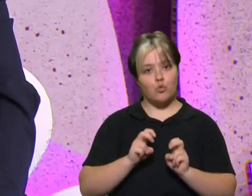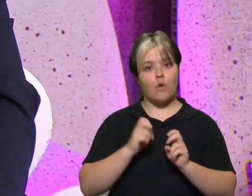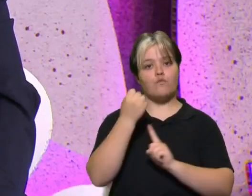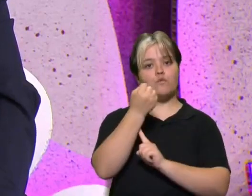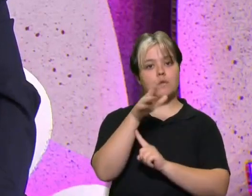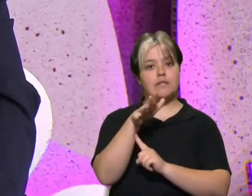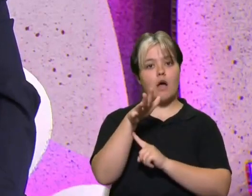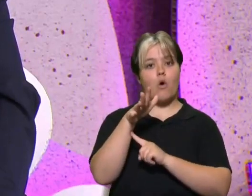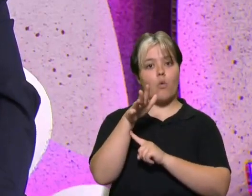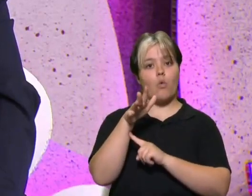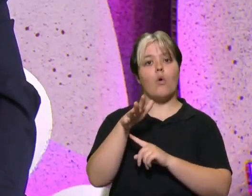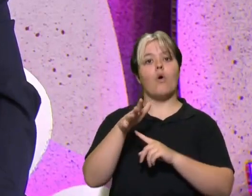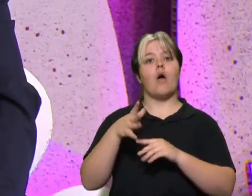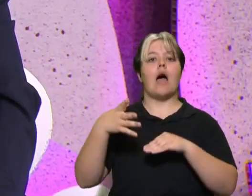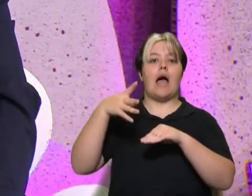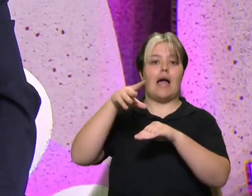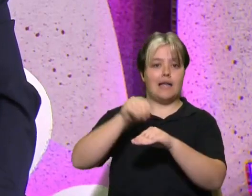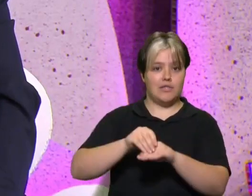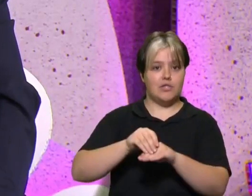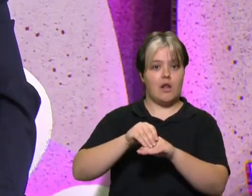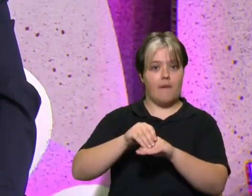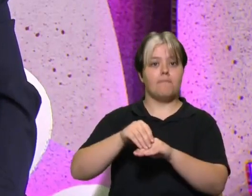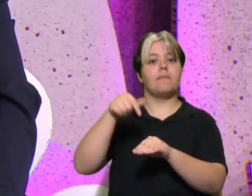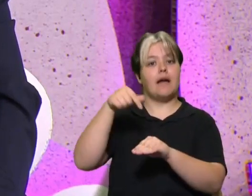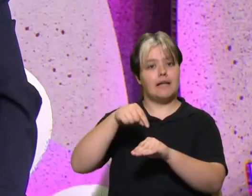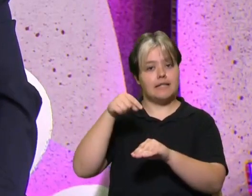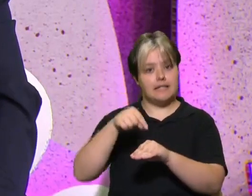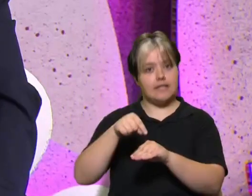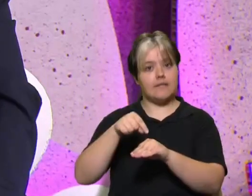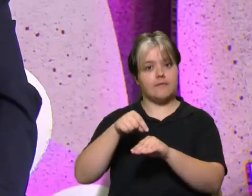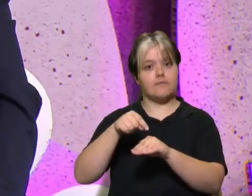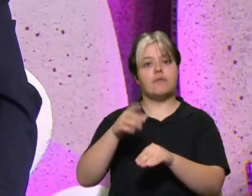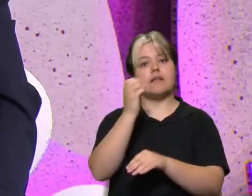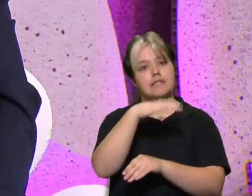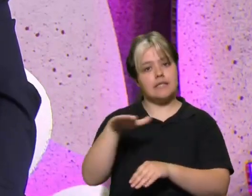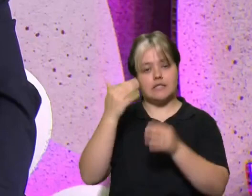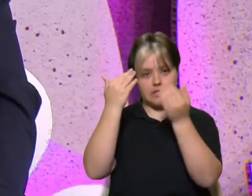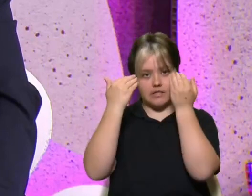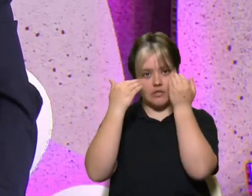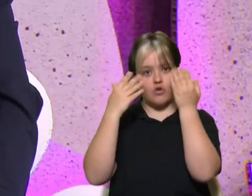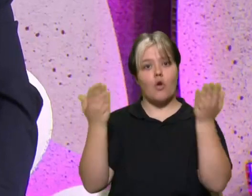they seek advanced training in data science